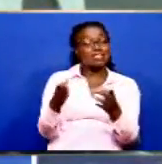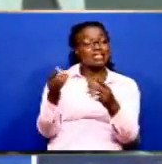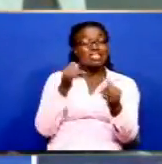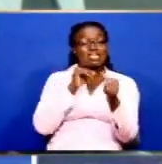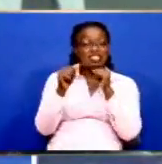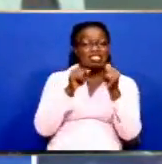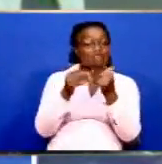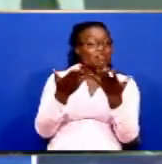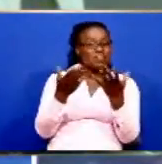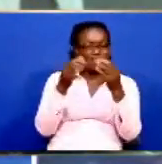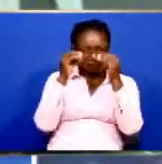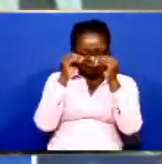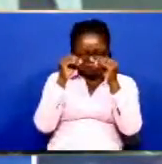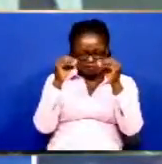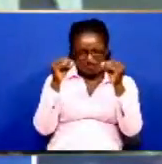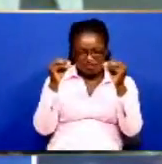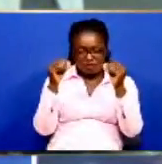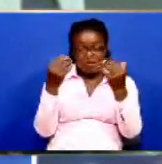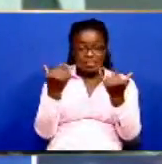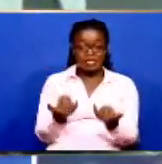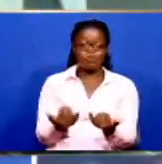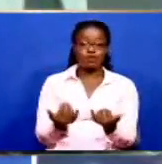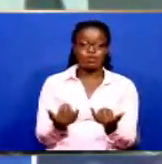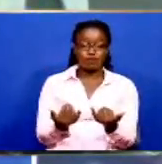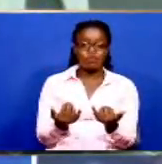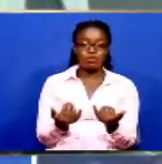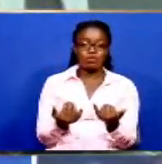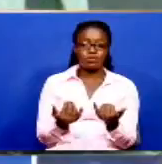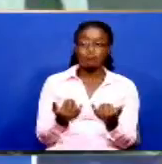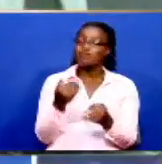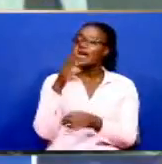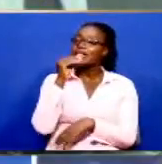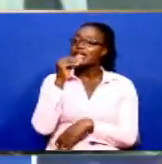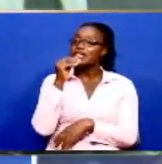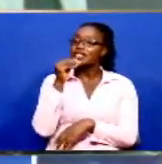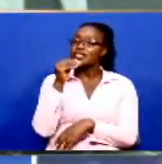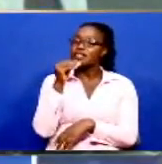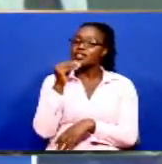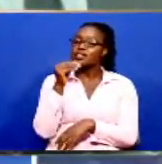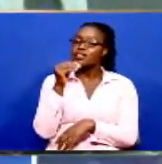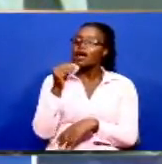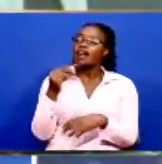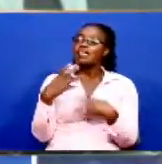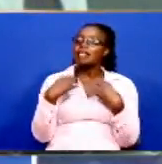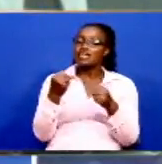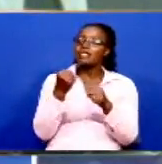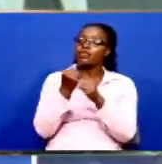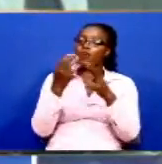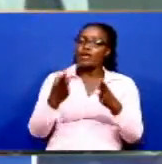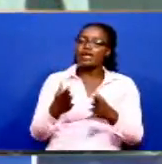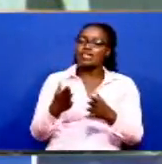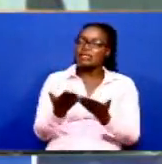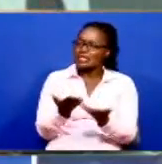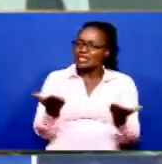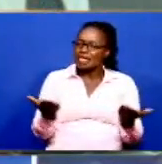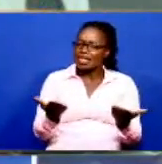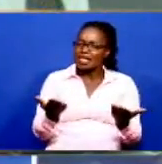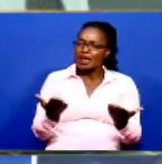interviews as we speak. And the health workers on the ground are strained to a level where